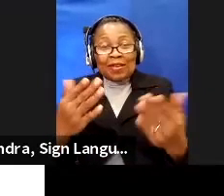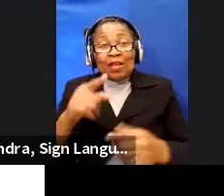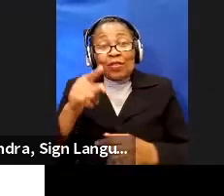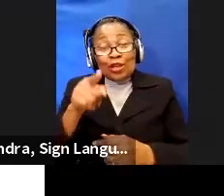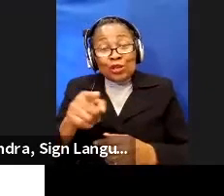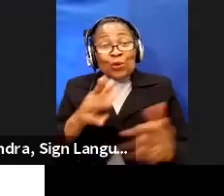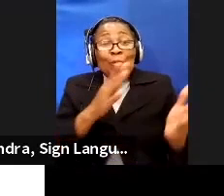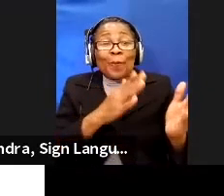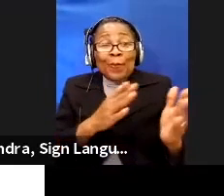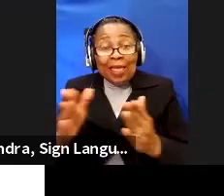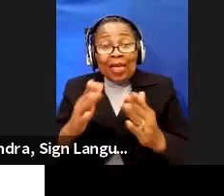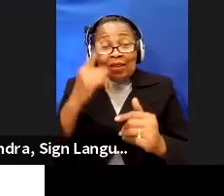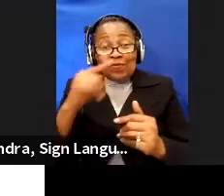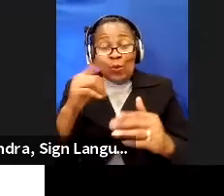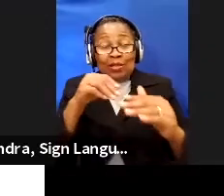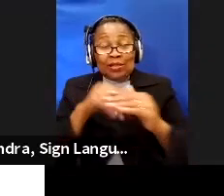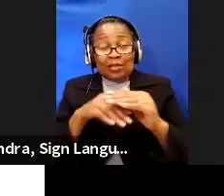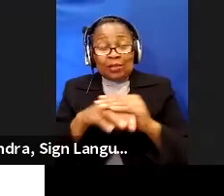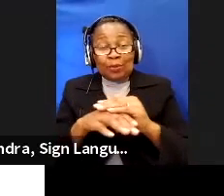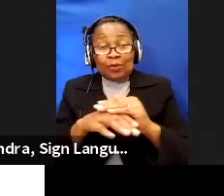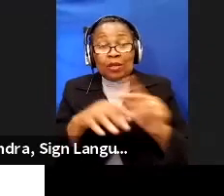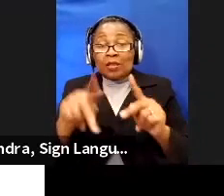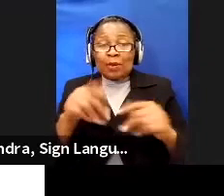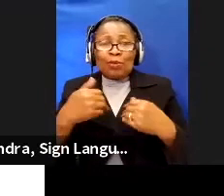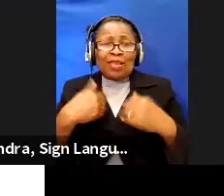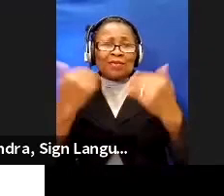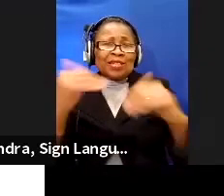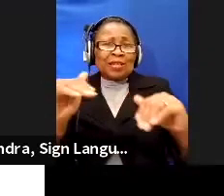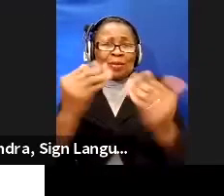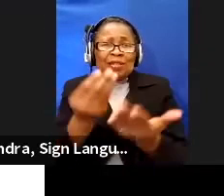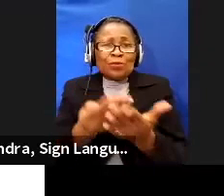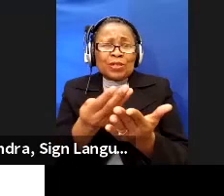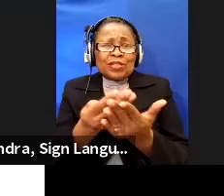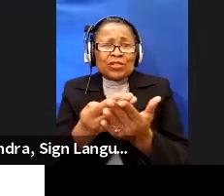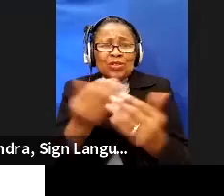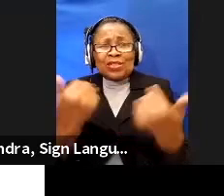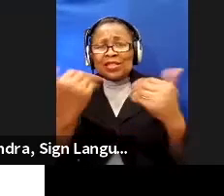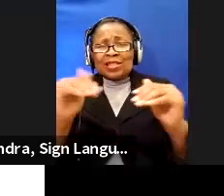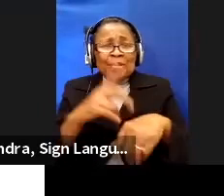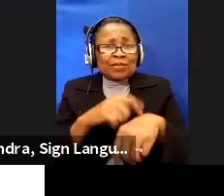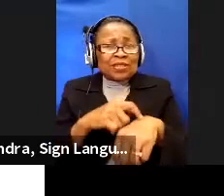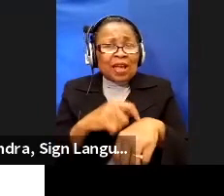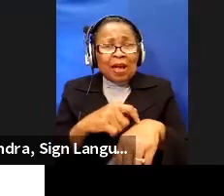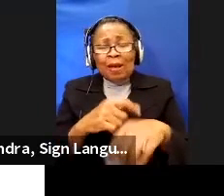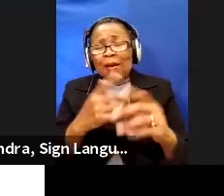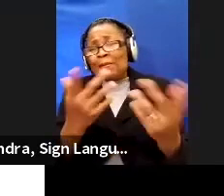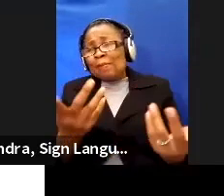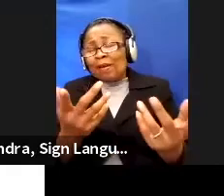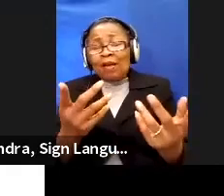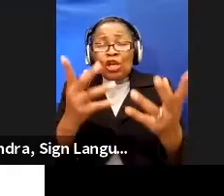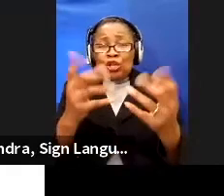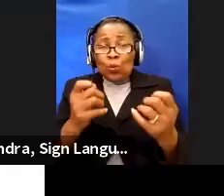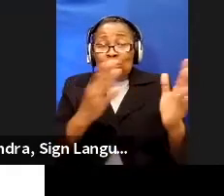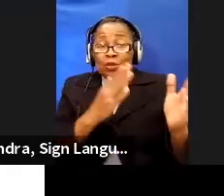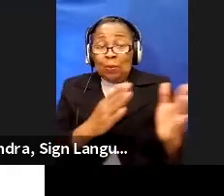for accessibility. Those people that have limited resources, limited time, limited money, you want to plan